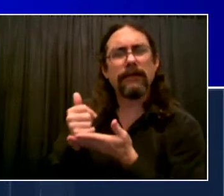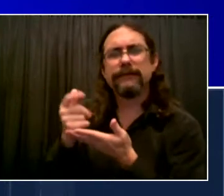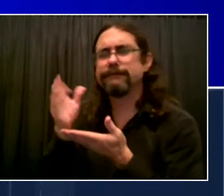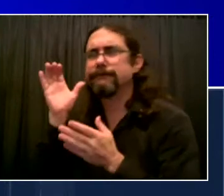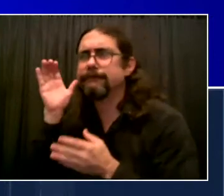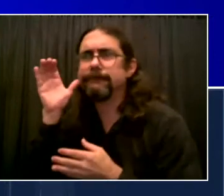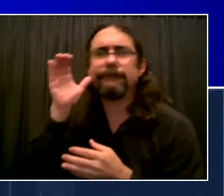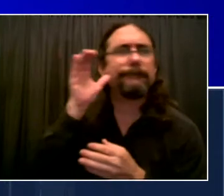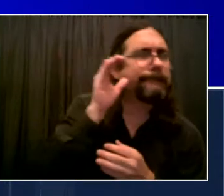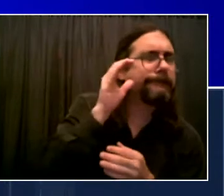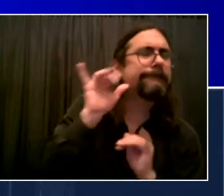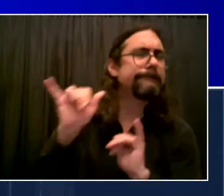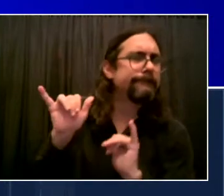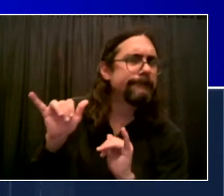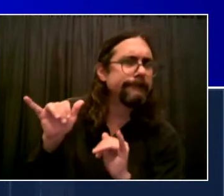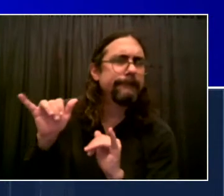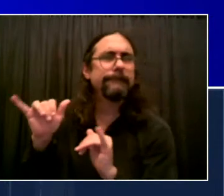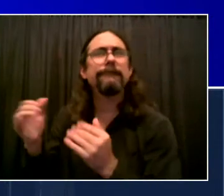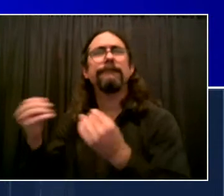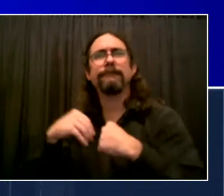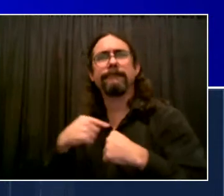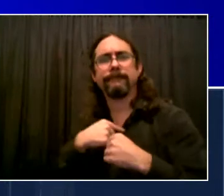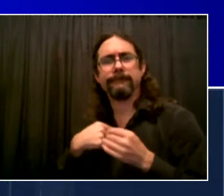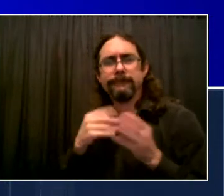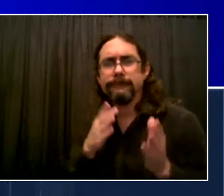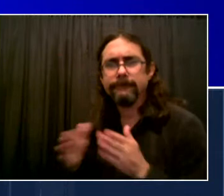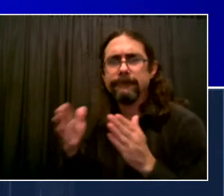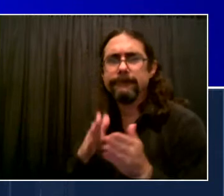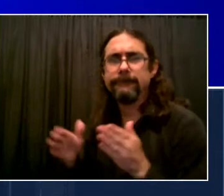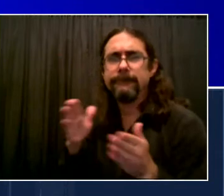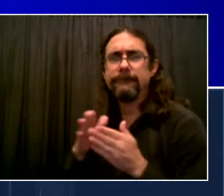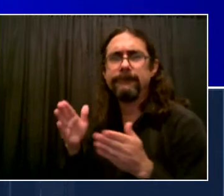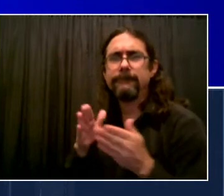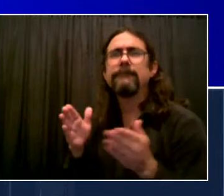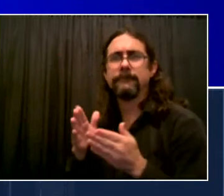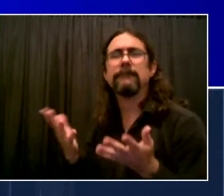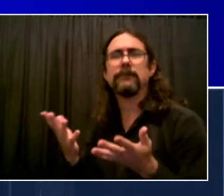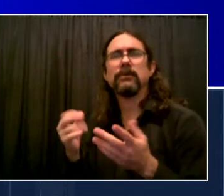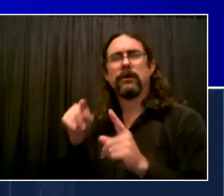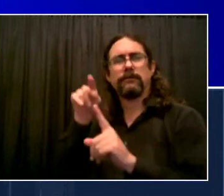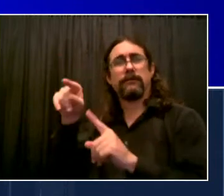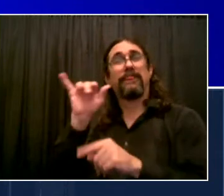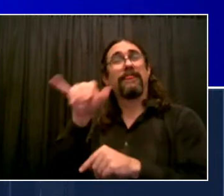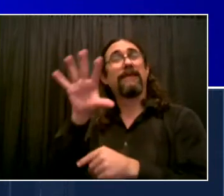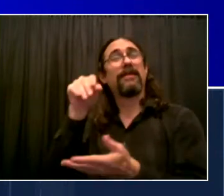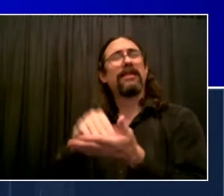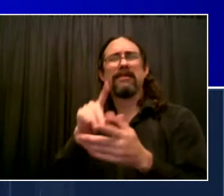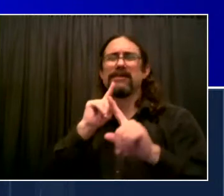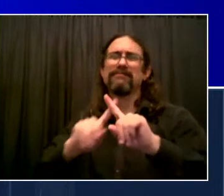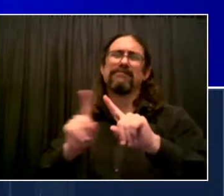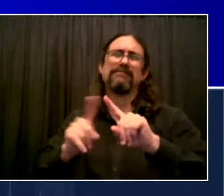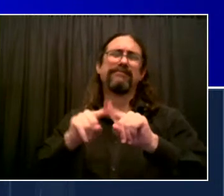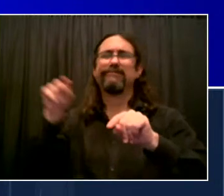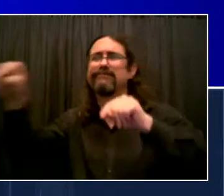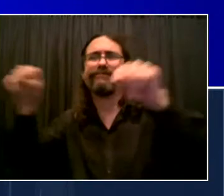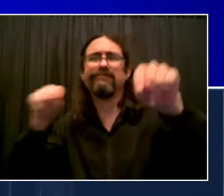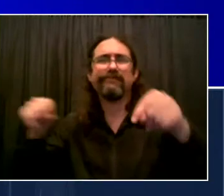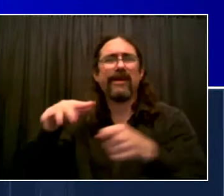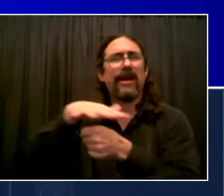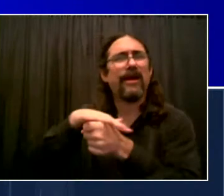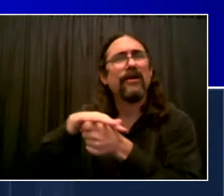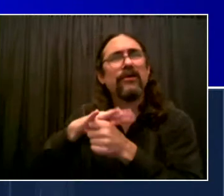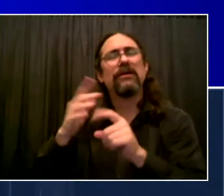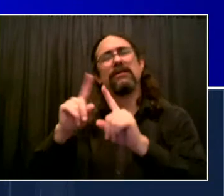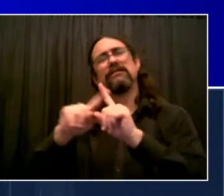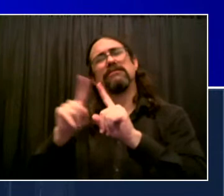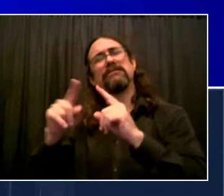answering questions, getting them the help they need. They assisted thousands and thousands of businesses. They had questions, they had concerns that need a place to turn. The